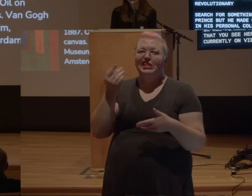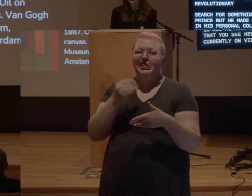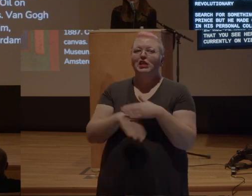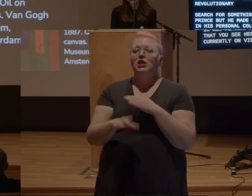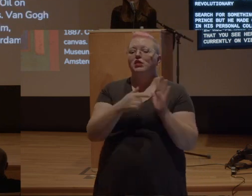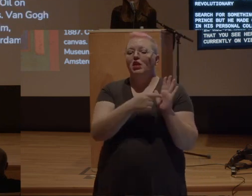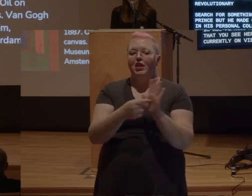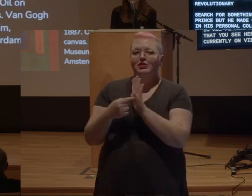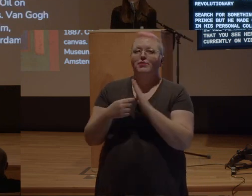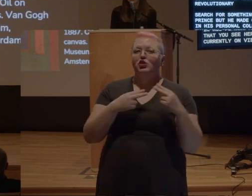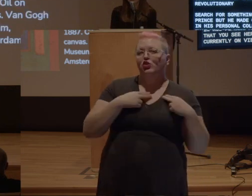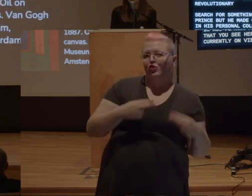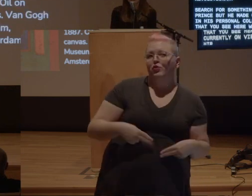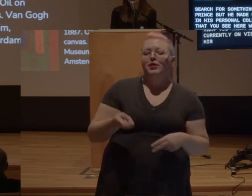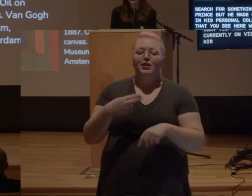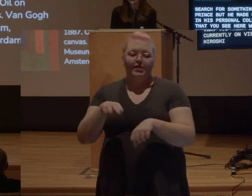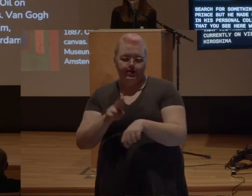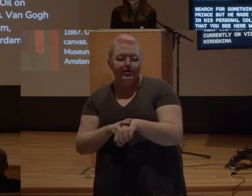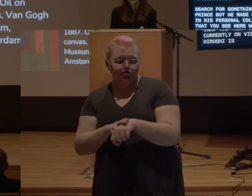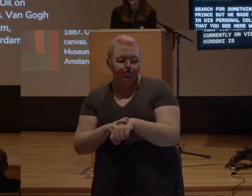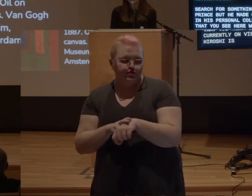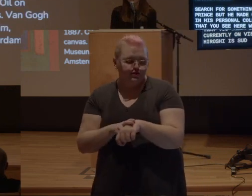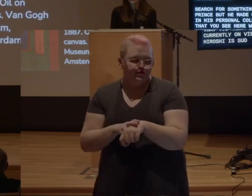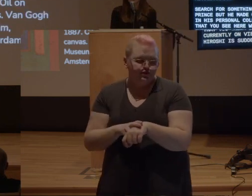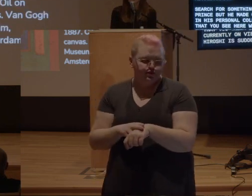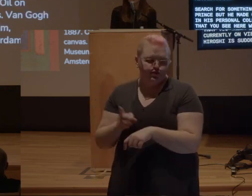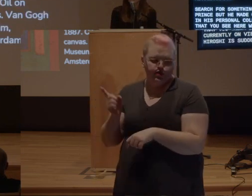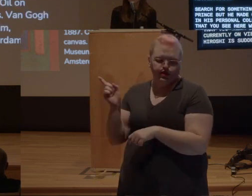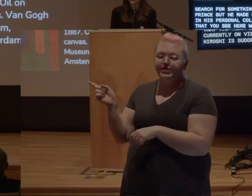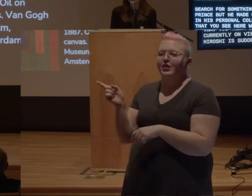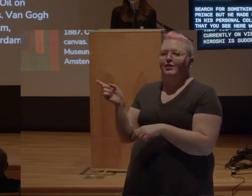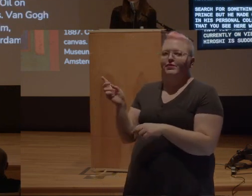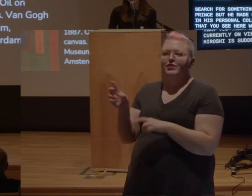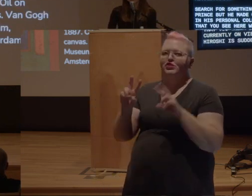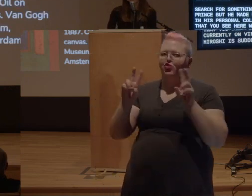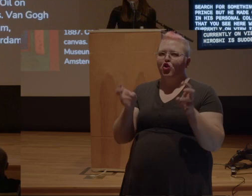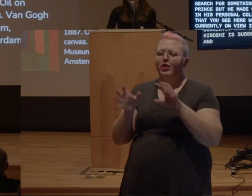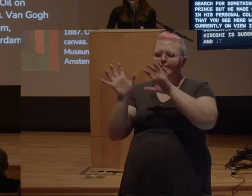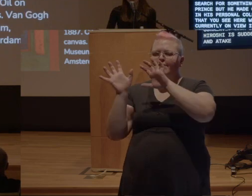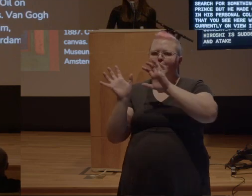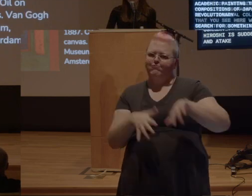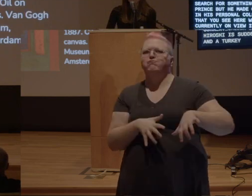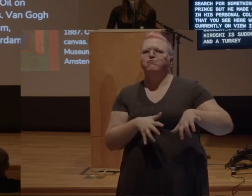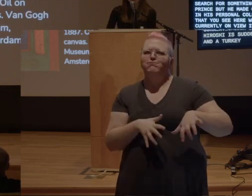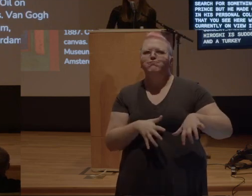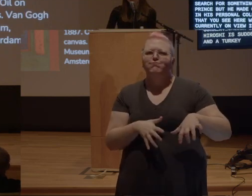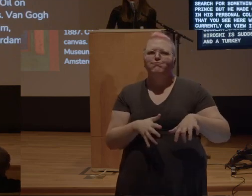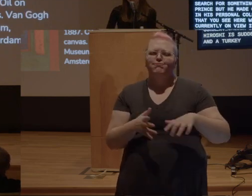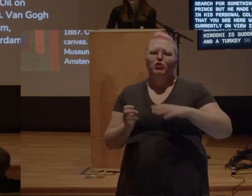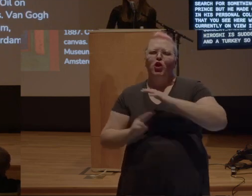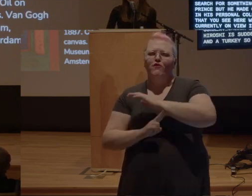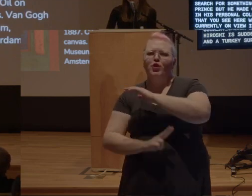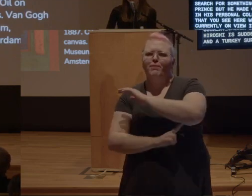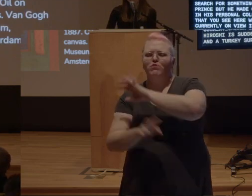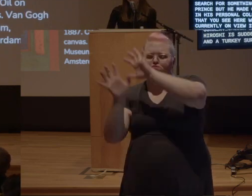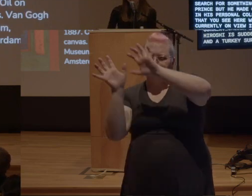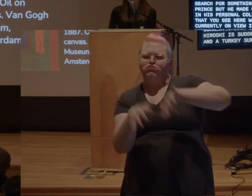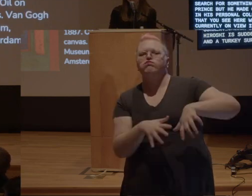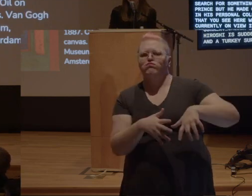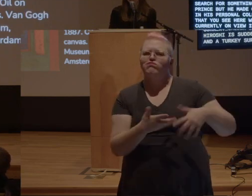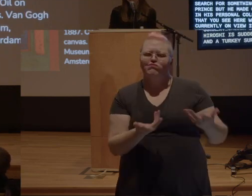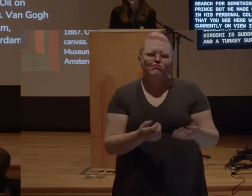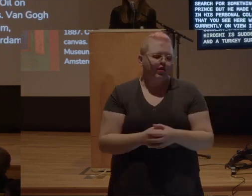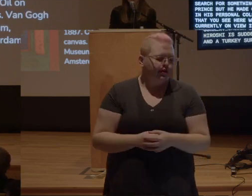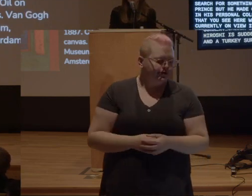exhibition, Hiroshige's Sudden Shower Over Ohashi Bridge and Atake. For van Gogh, Japanese